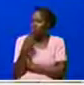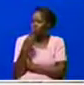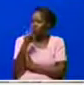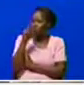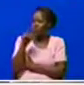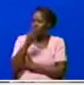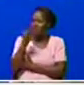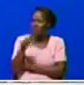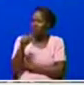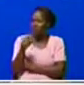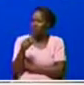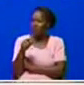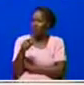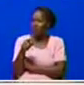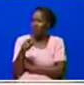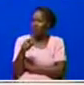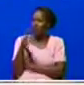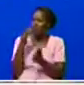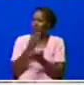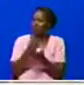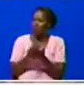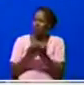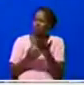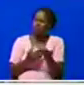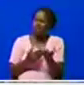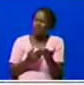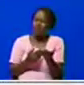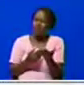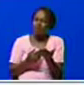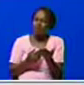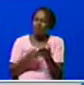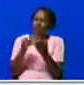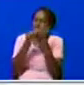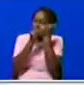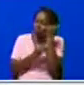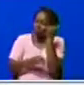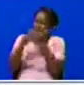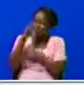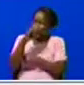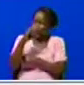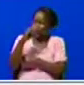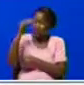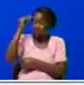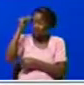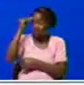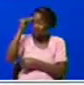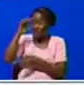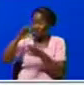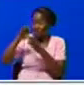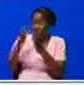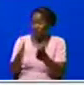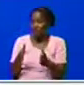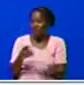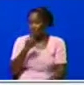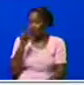Is it in that context, all right. What's really or happening? It is because of poor civic education to the voters? What's your take on this? I